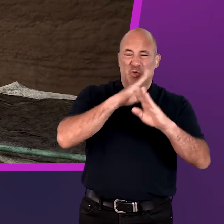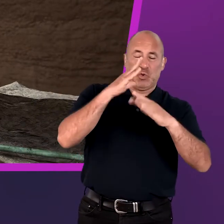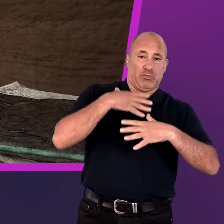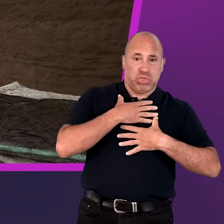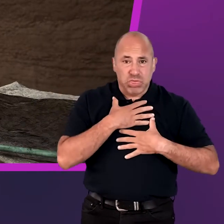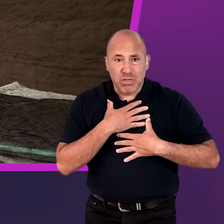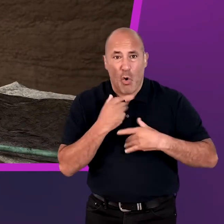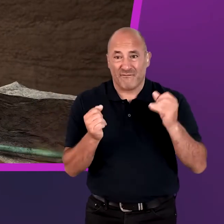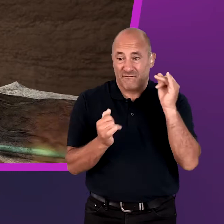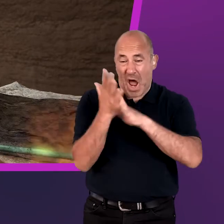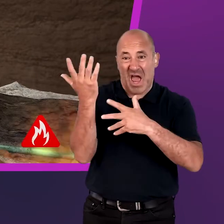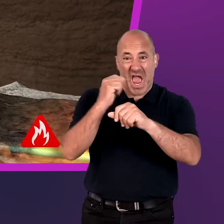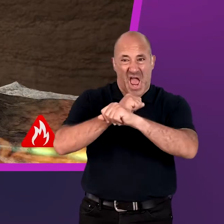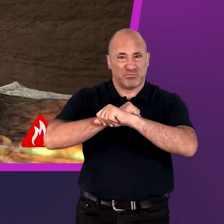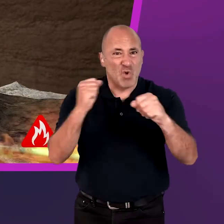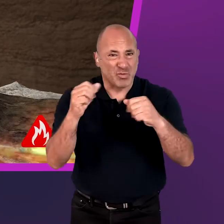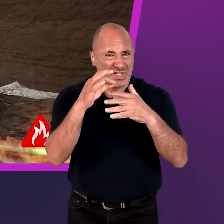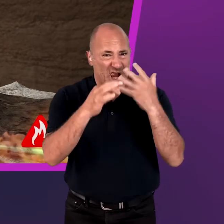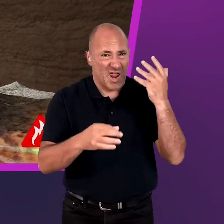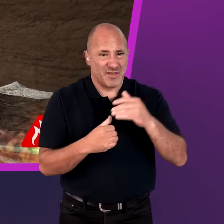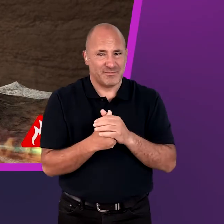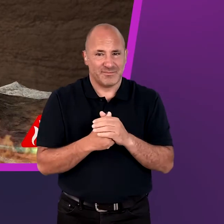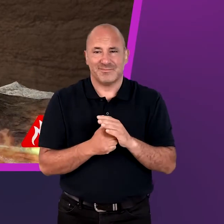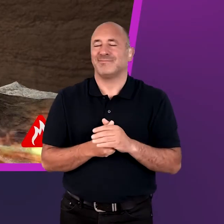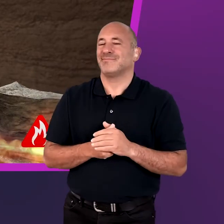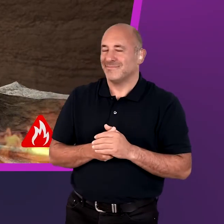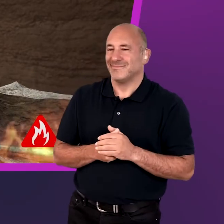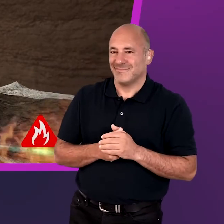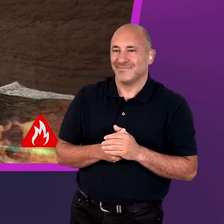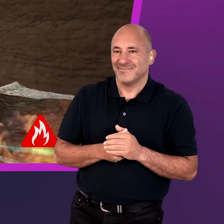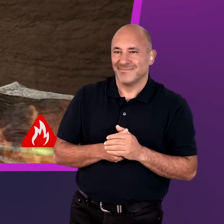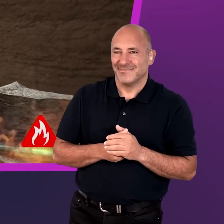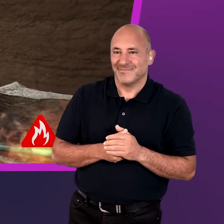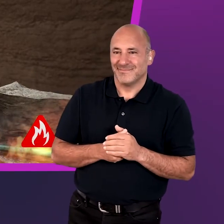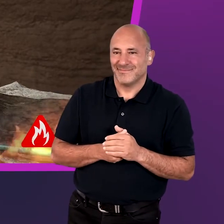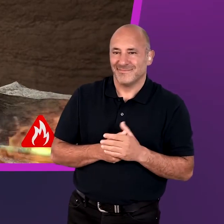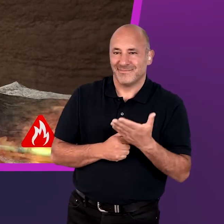collapse, hazardous gases, fire, and explosions.